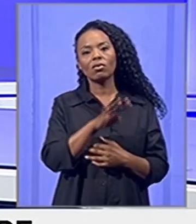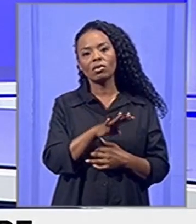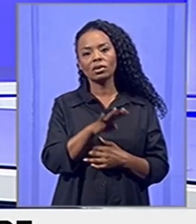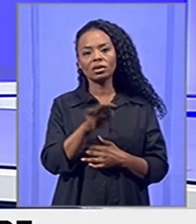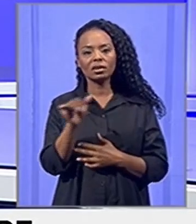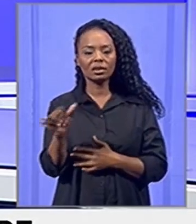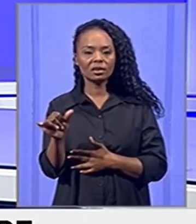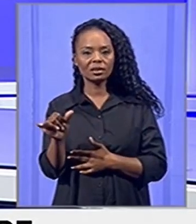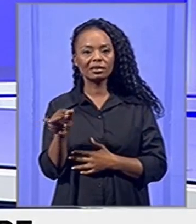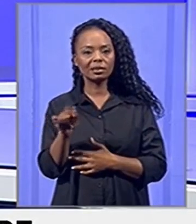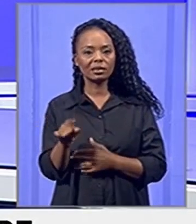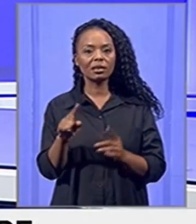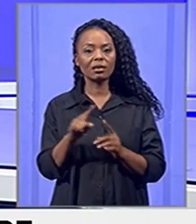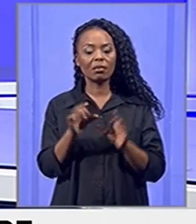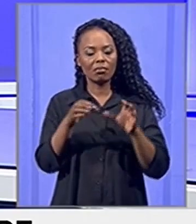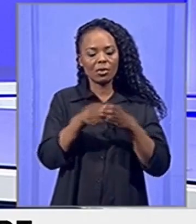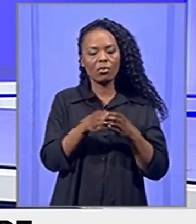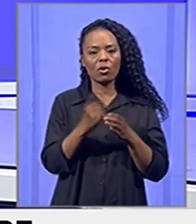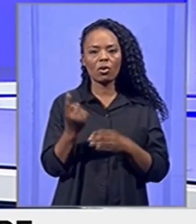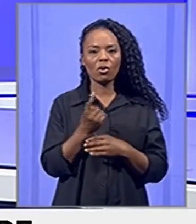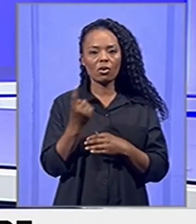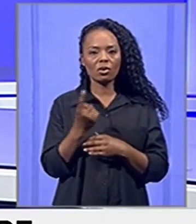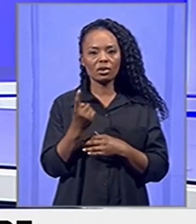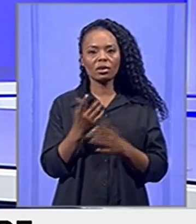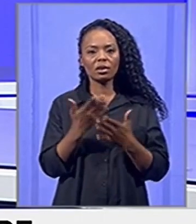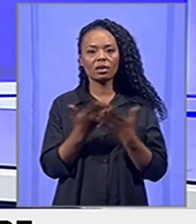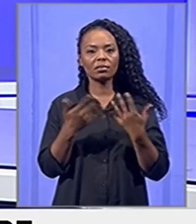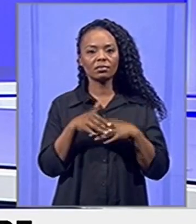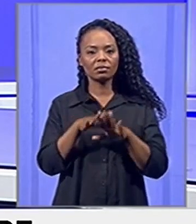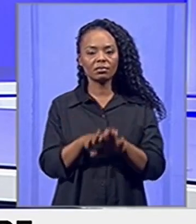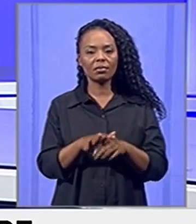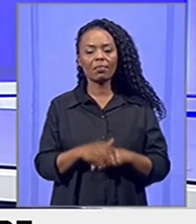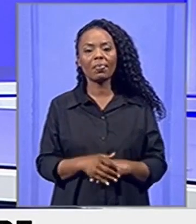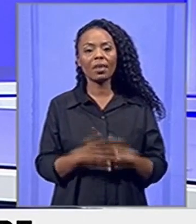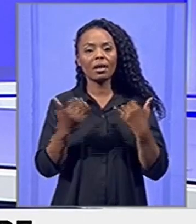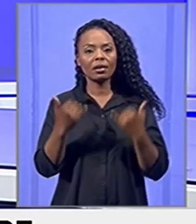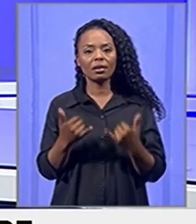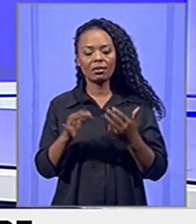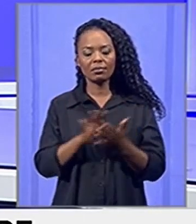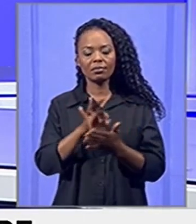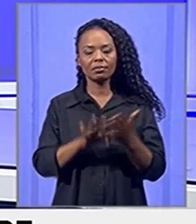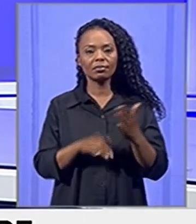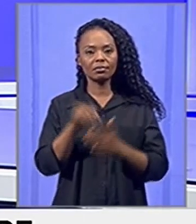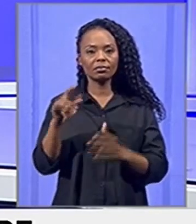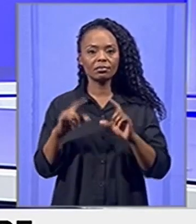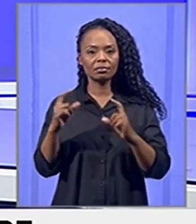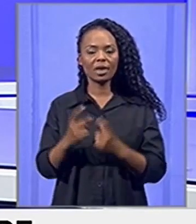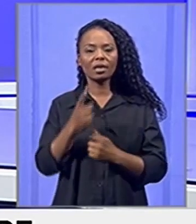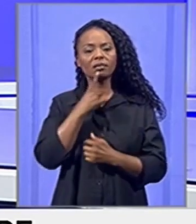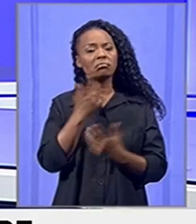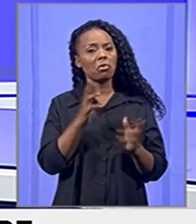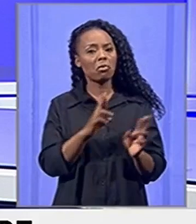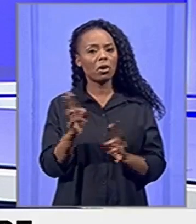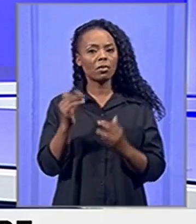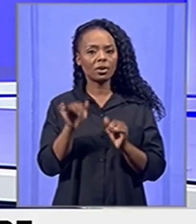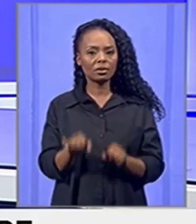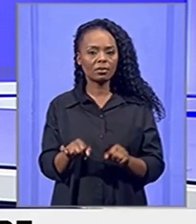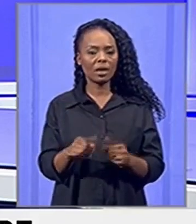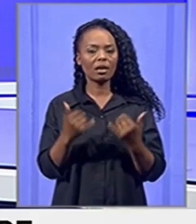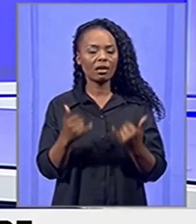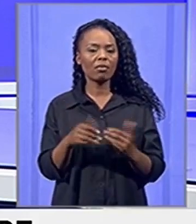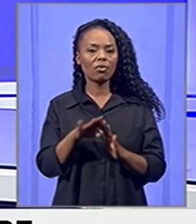fela tsa makala a lekoko tseo di kgonneng go kopana. Jaanong komiti ya ditlhopho ya lekoko e tletse tsholofelo ya gore lenaane le